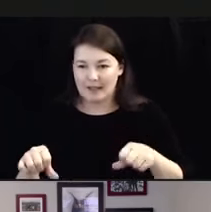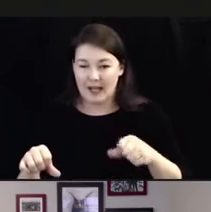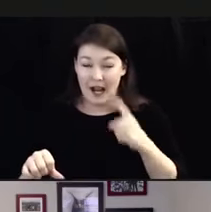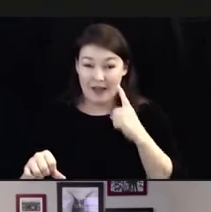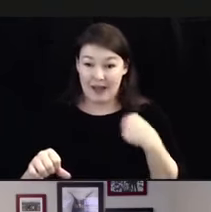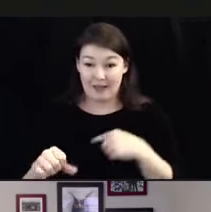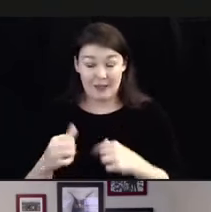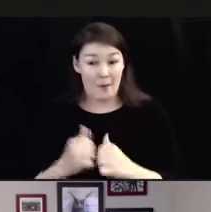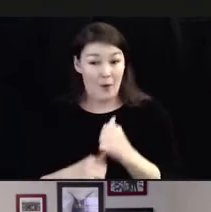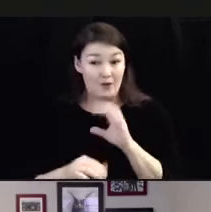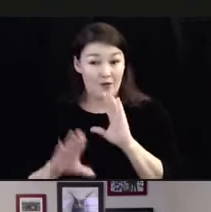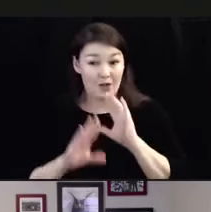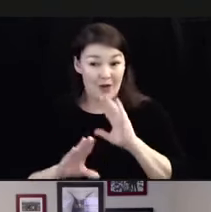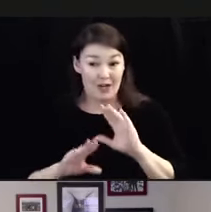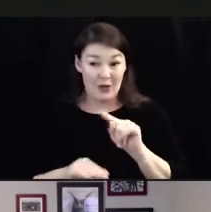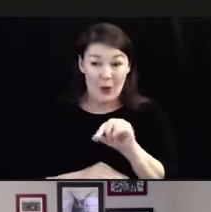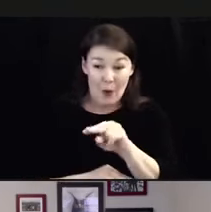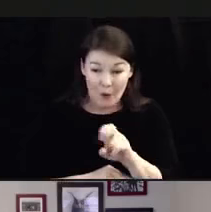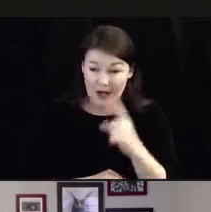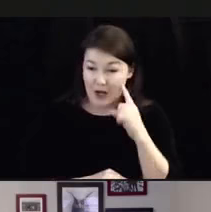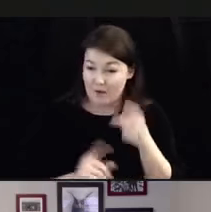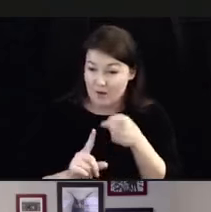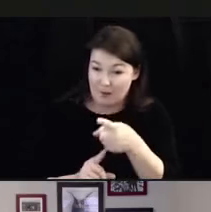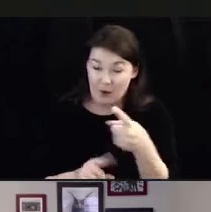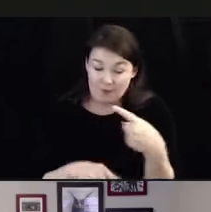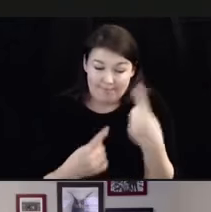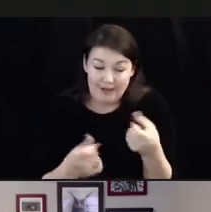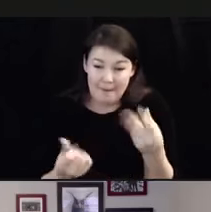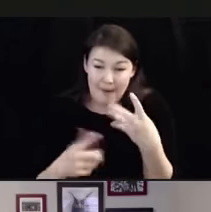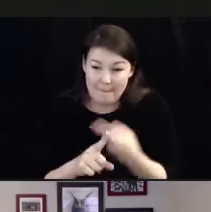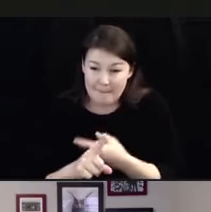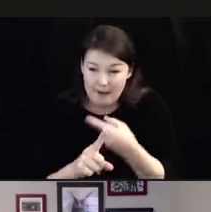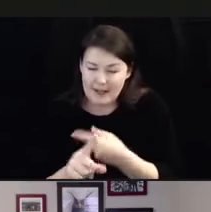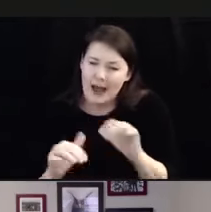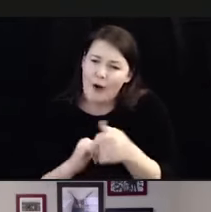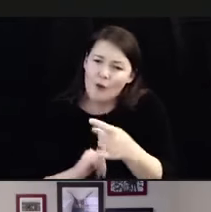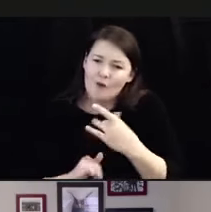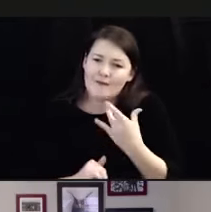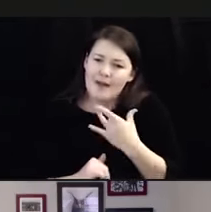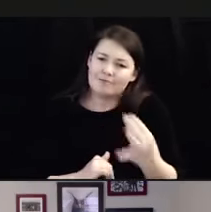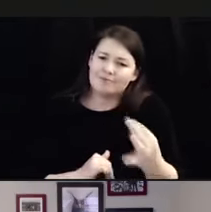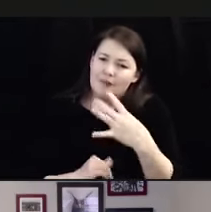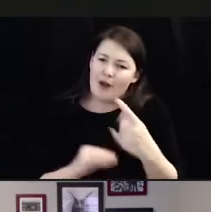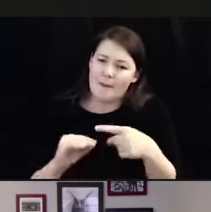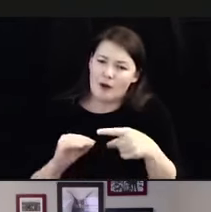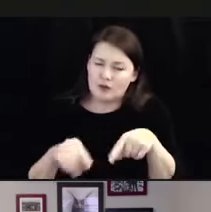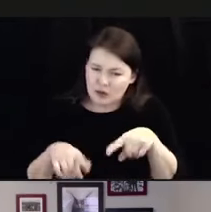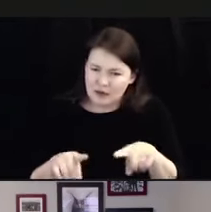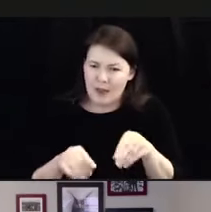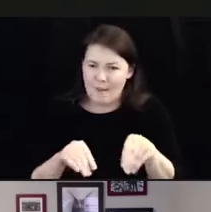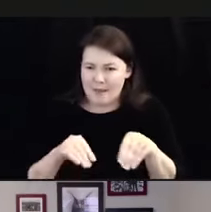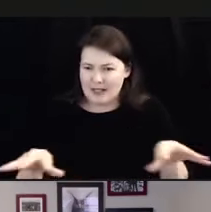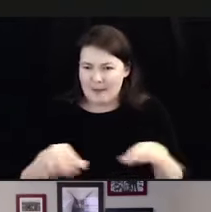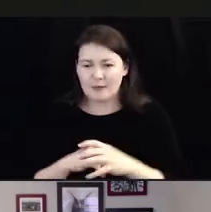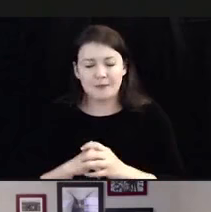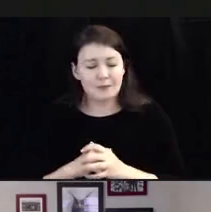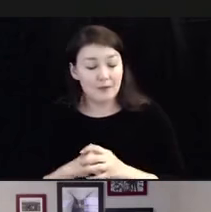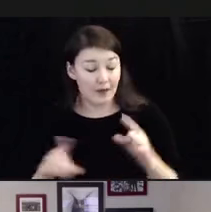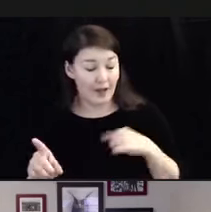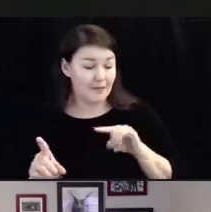in months. I wonder if you can talk a little bit about, how you're feeling at this point in the pandemic. Well, I'm very frustrated.